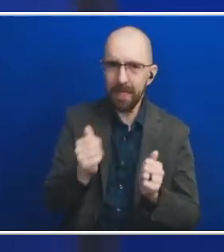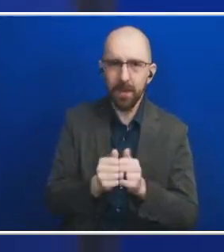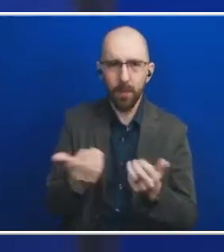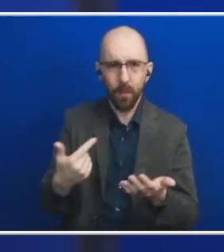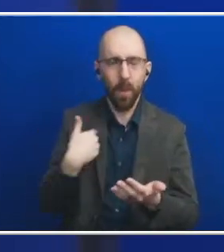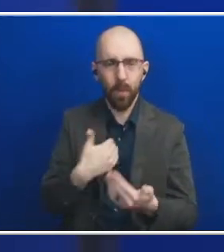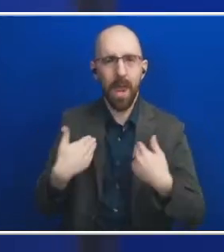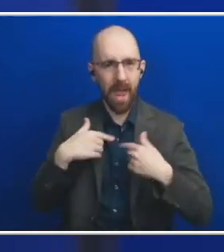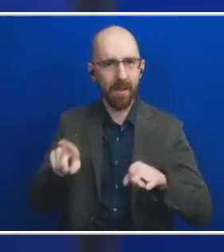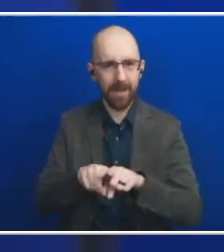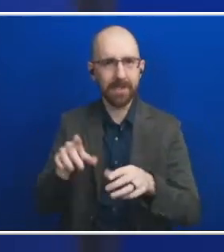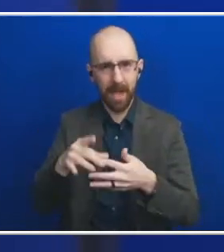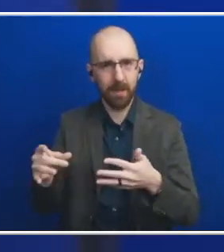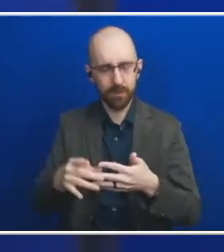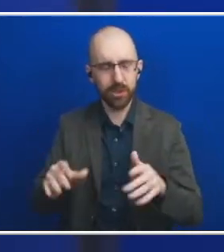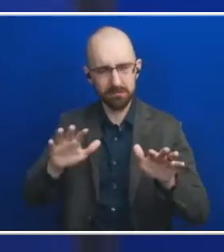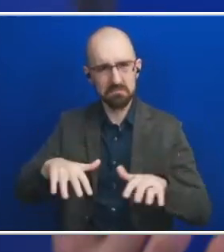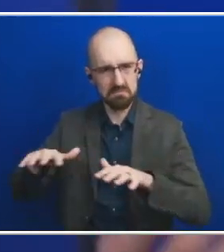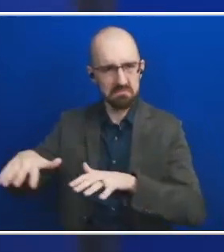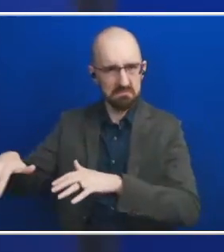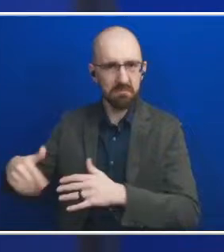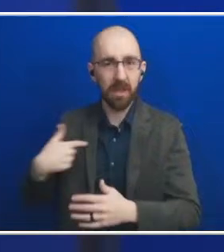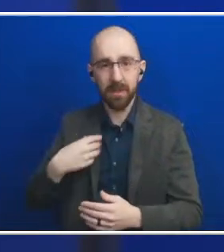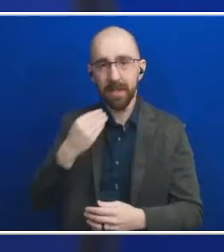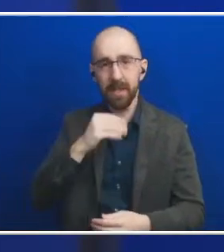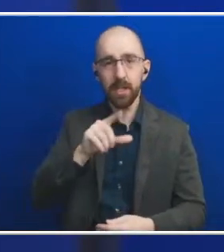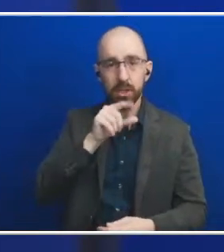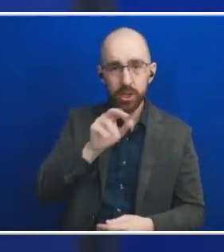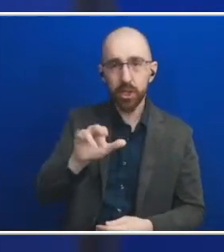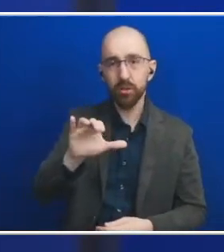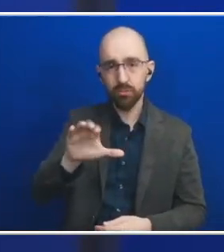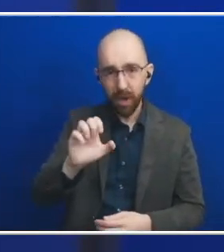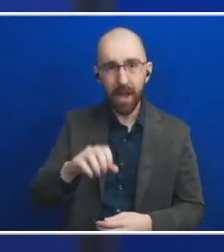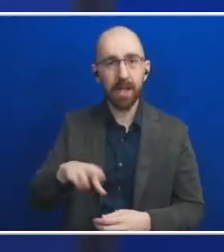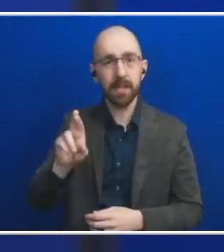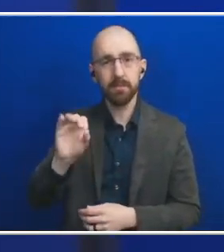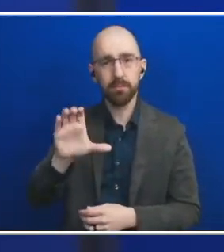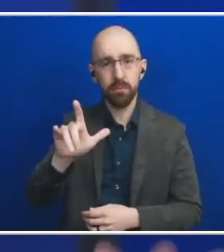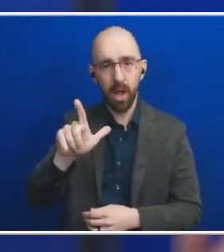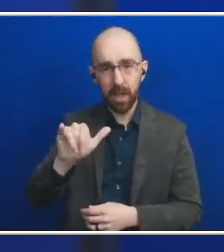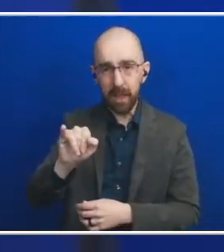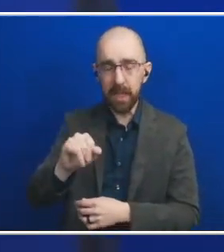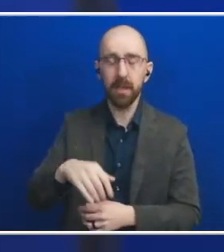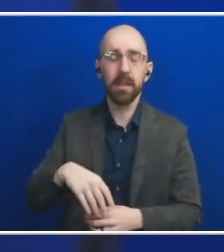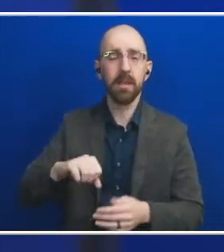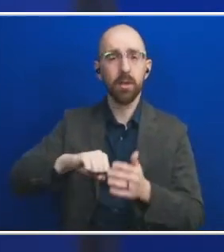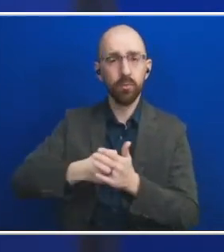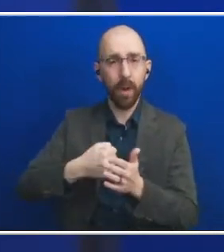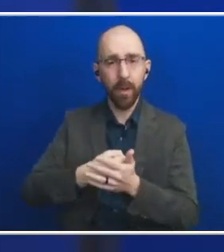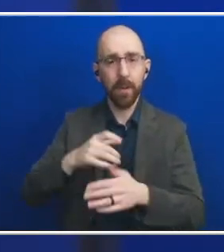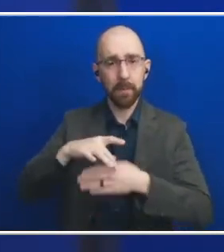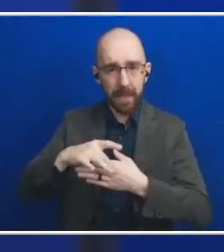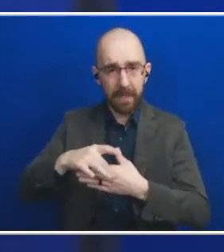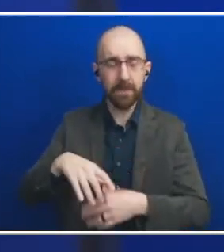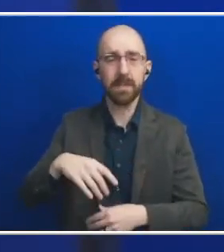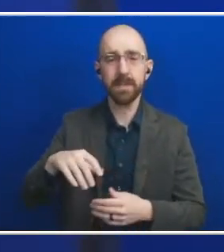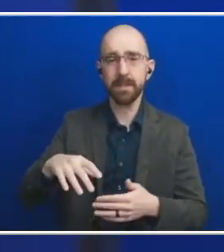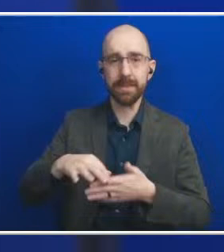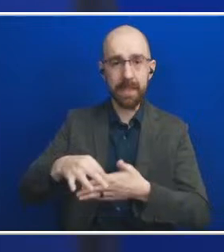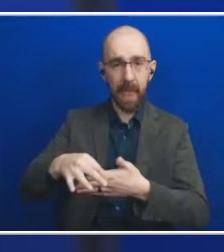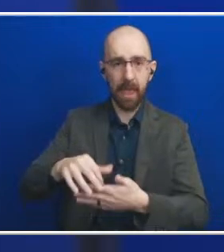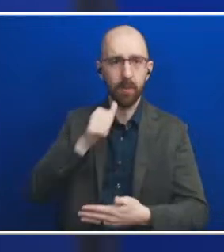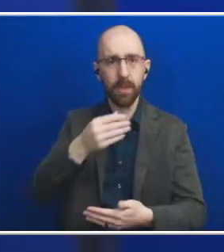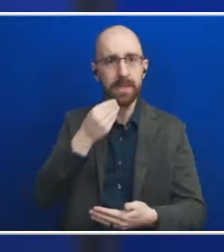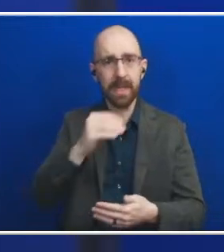whatnot. I was eating chicken and rice and broccoli for lunch and ground beef and steak. I wasn't eating a bunch of crap or fast